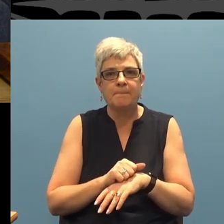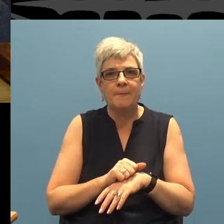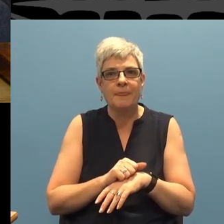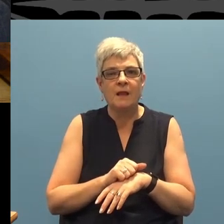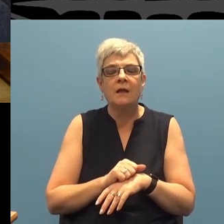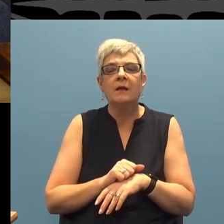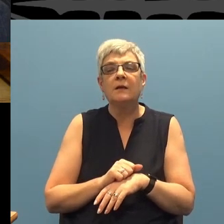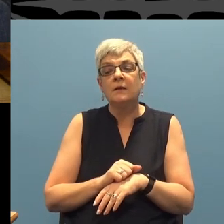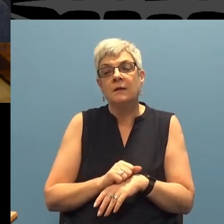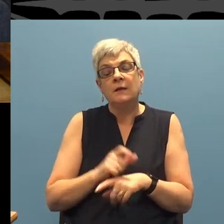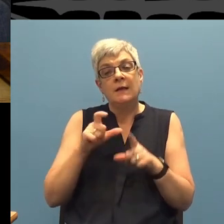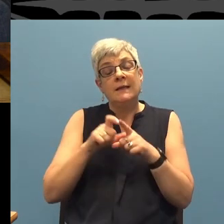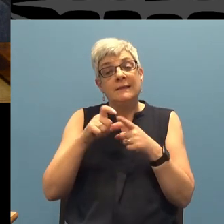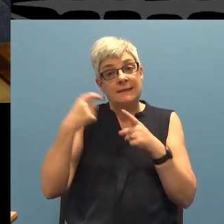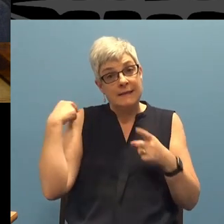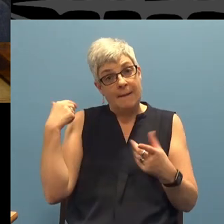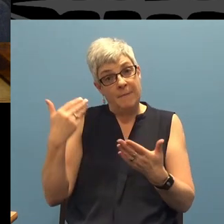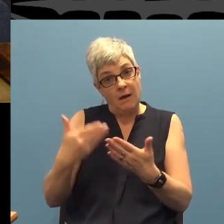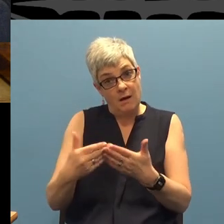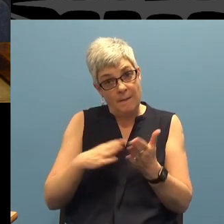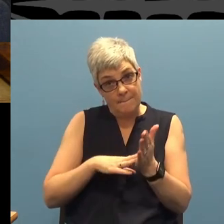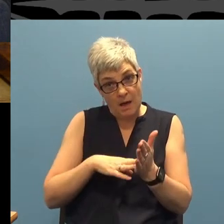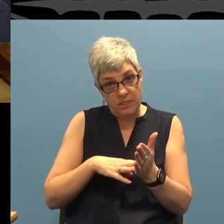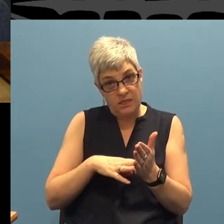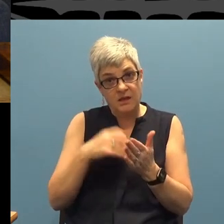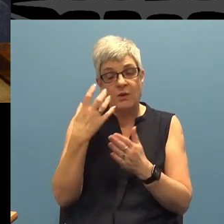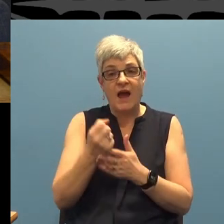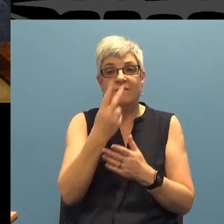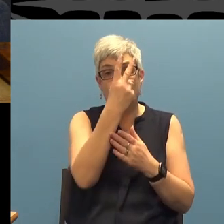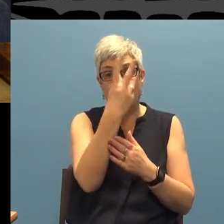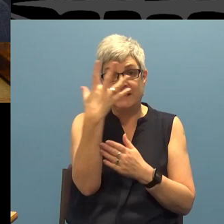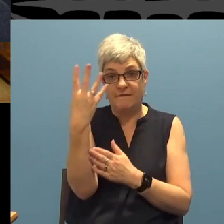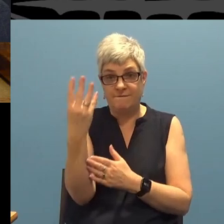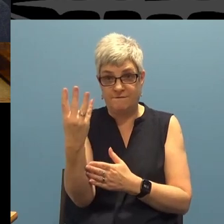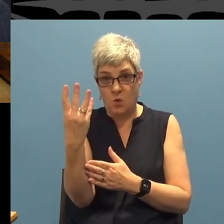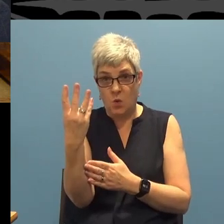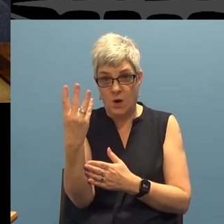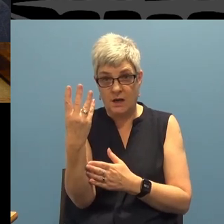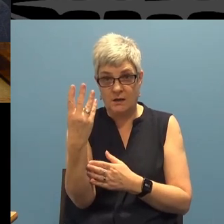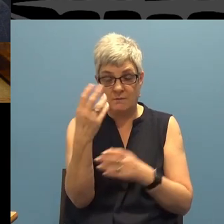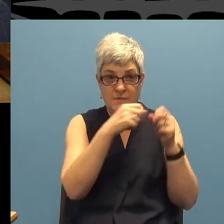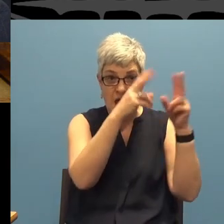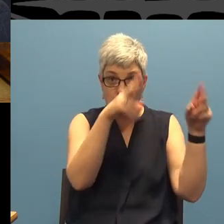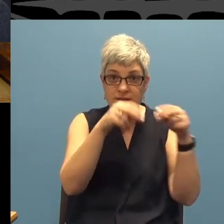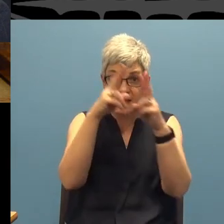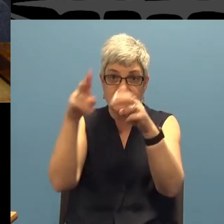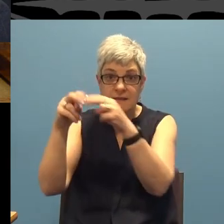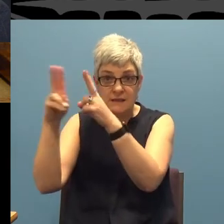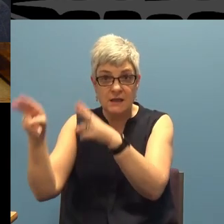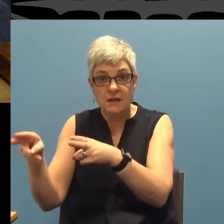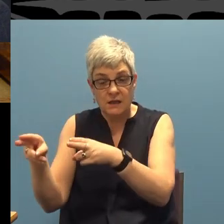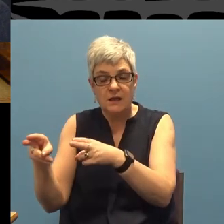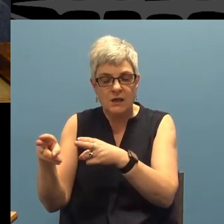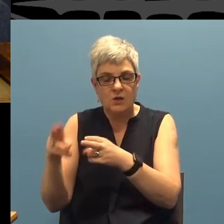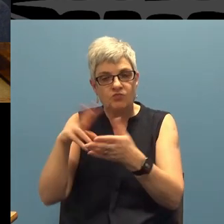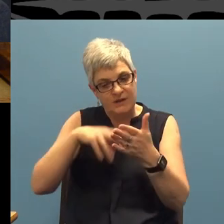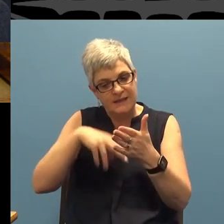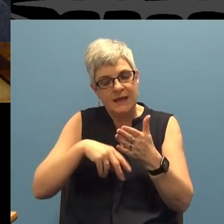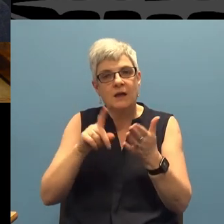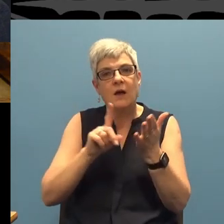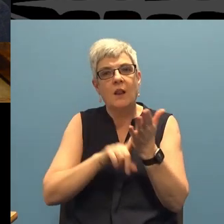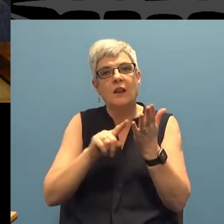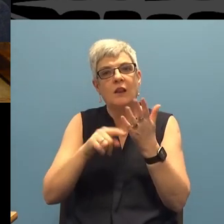month of December, we've had 24 different households reading chapters of Luke. There are 24 chapters in